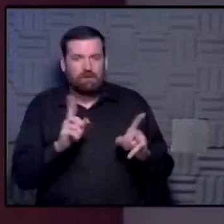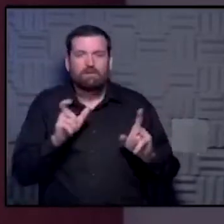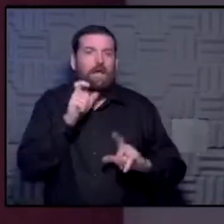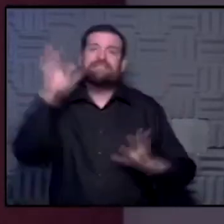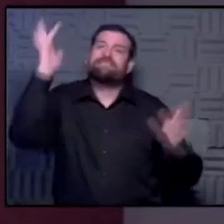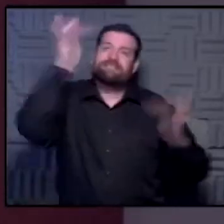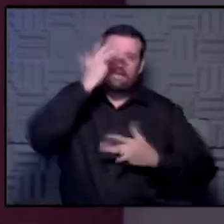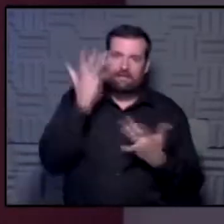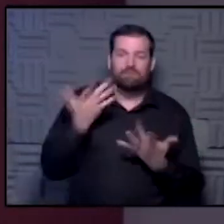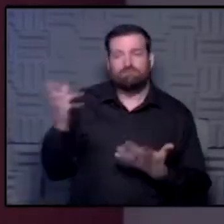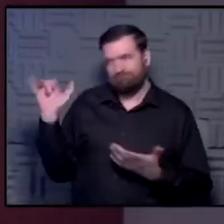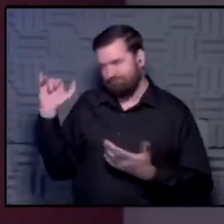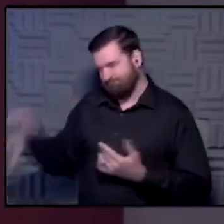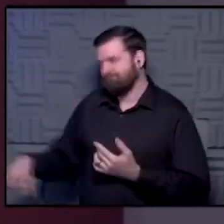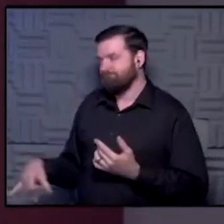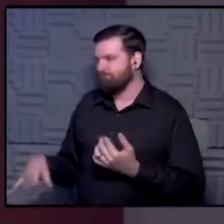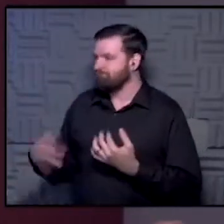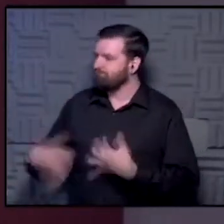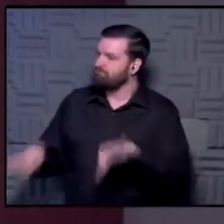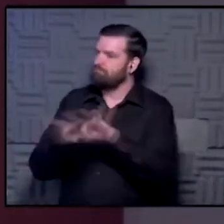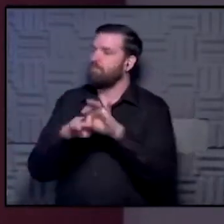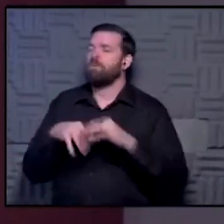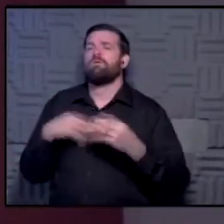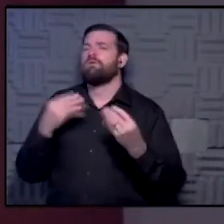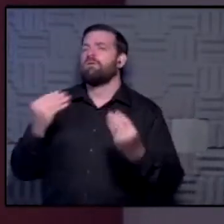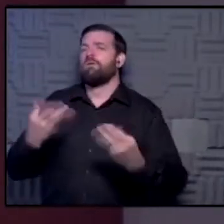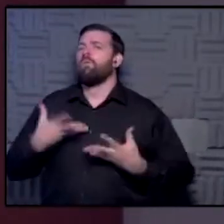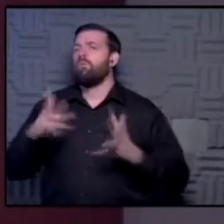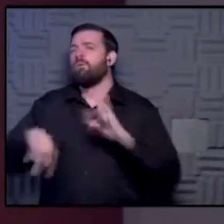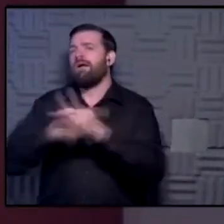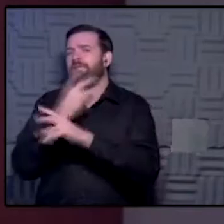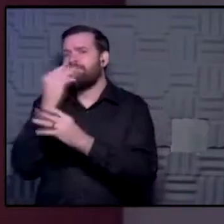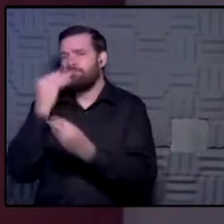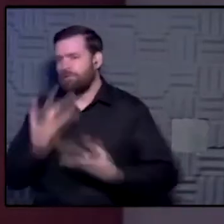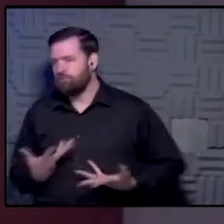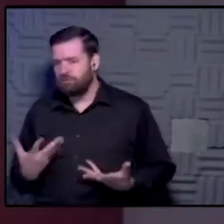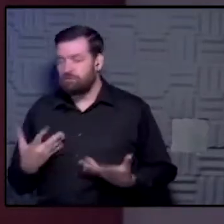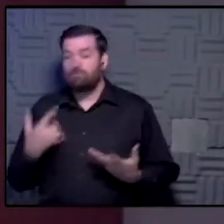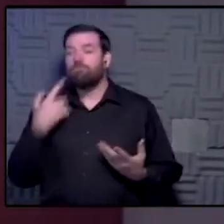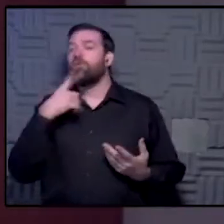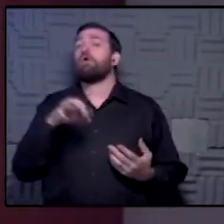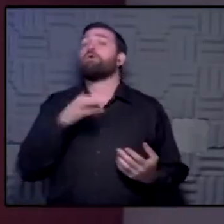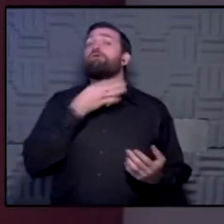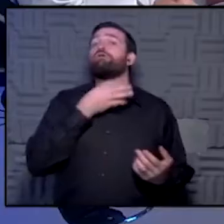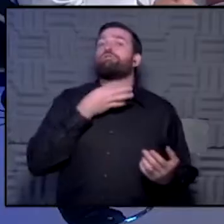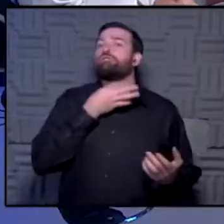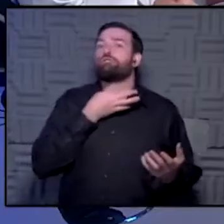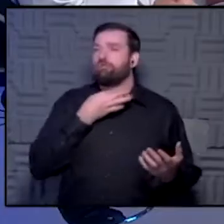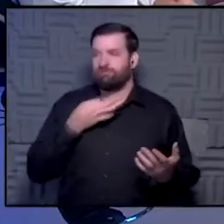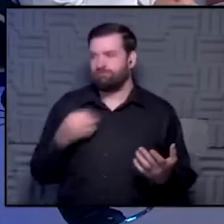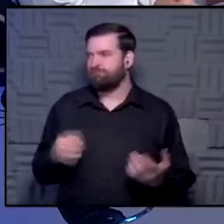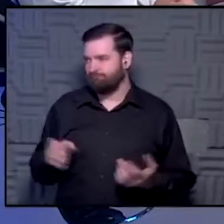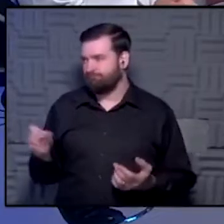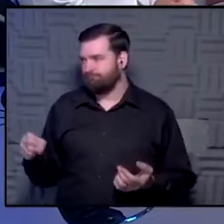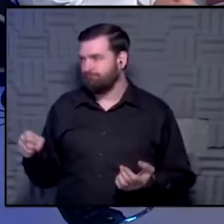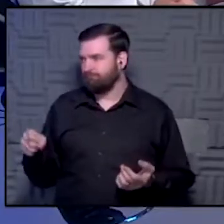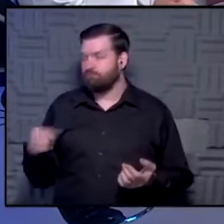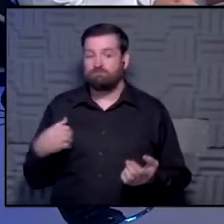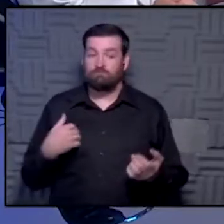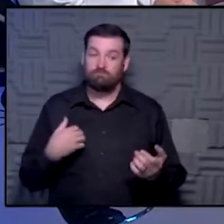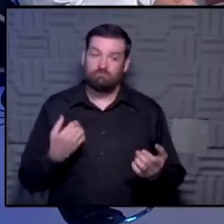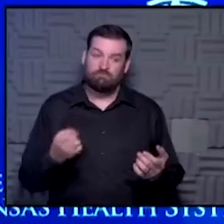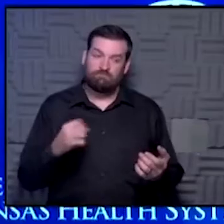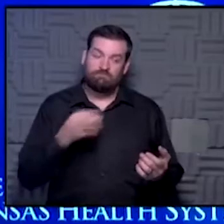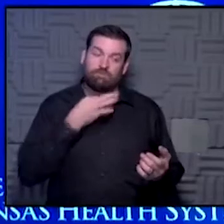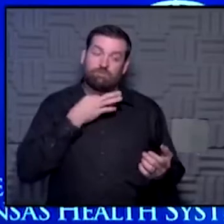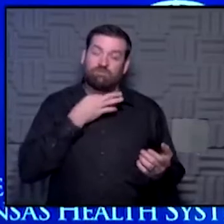to really ask the question, what does it even tell you if you're getting it just sort of out of curiosity? Yeah. Well, I got one out of